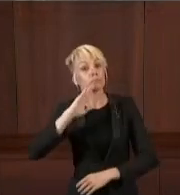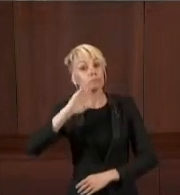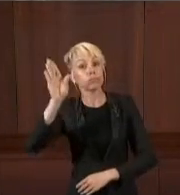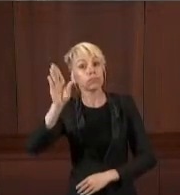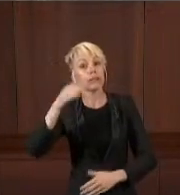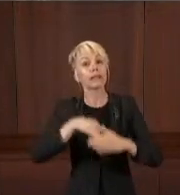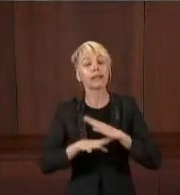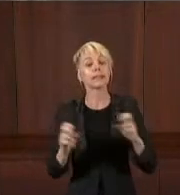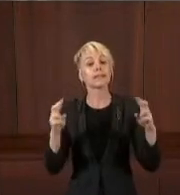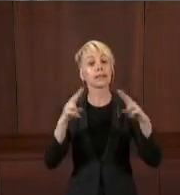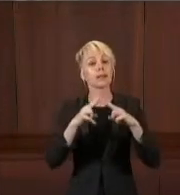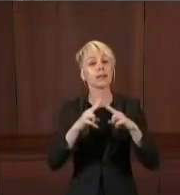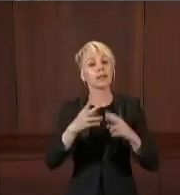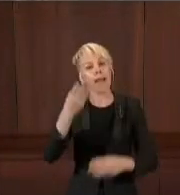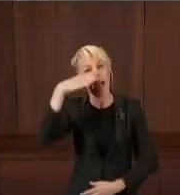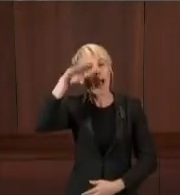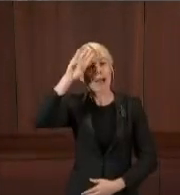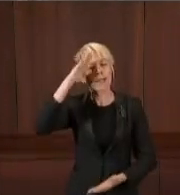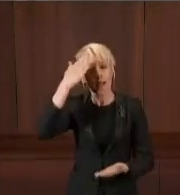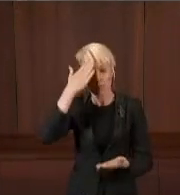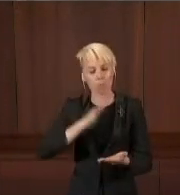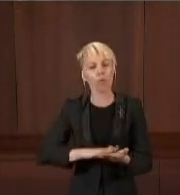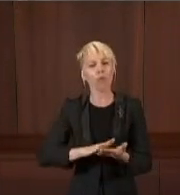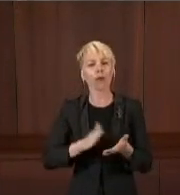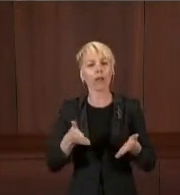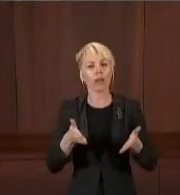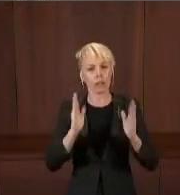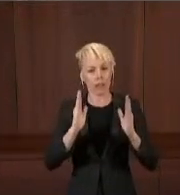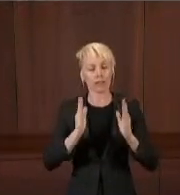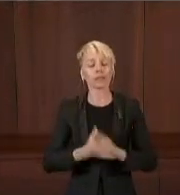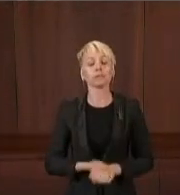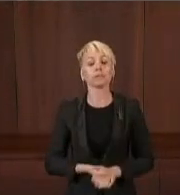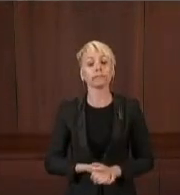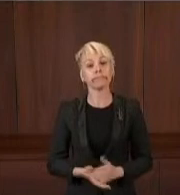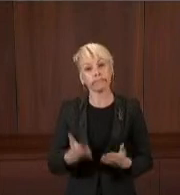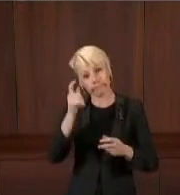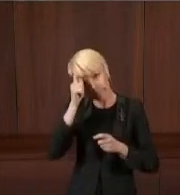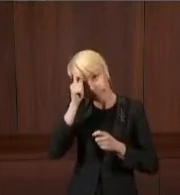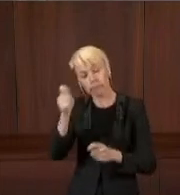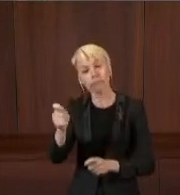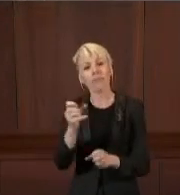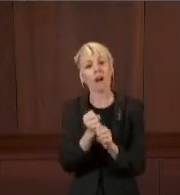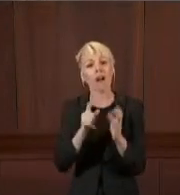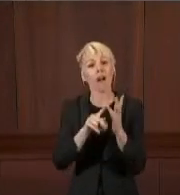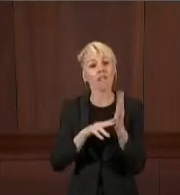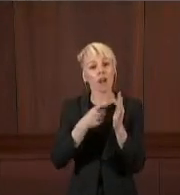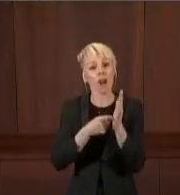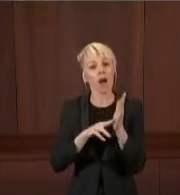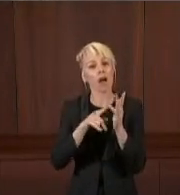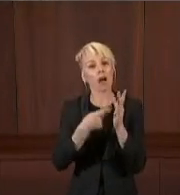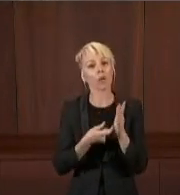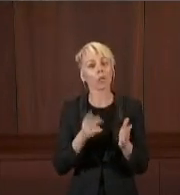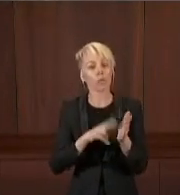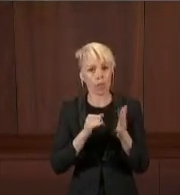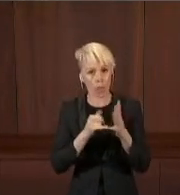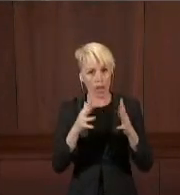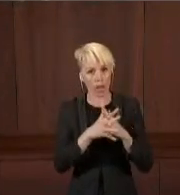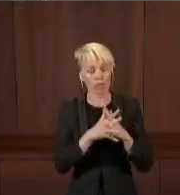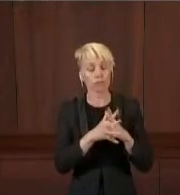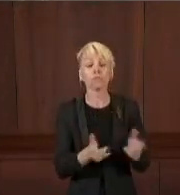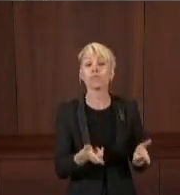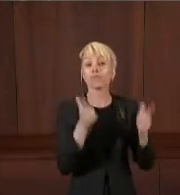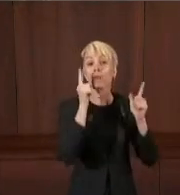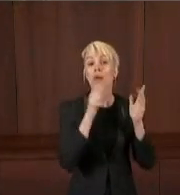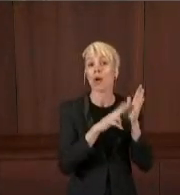Memorial in Sydney. I acknowledge Your Excellency, the Governor of New South Wales, the Premier of New South Wales, and the